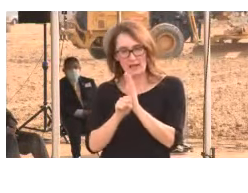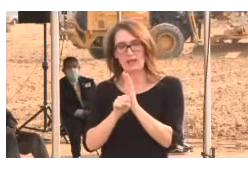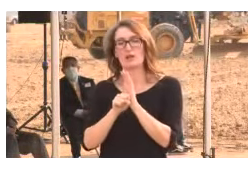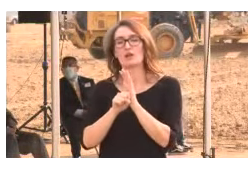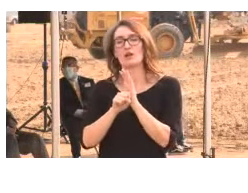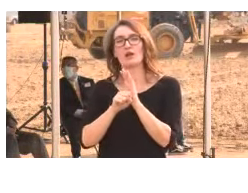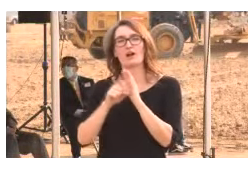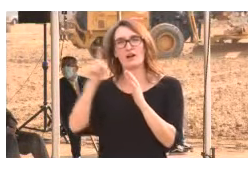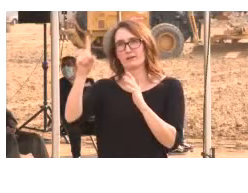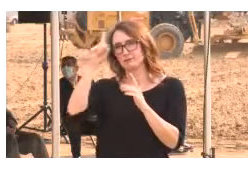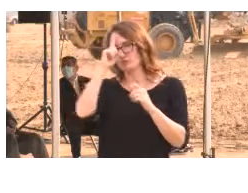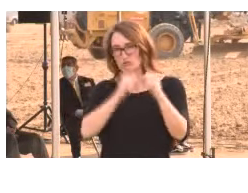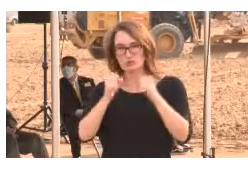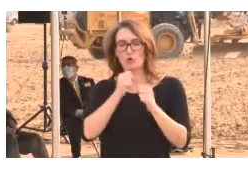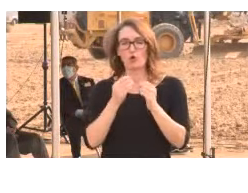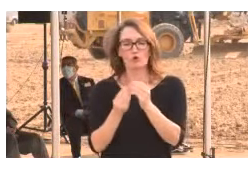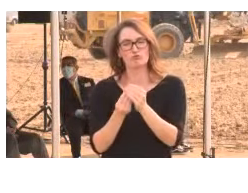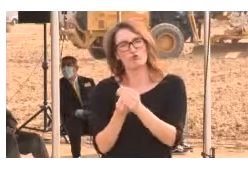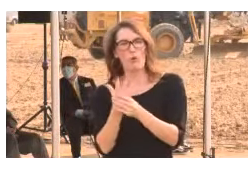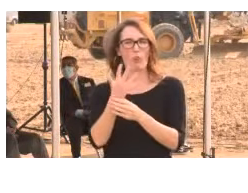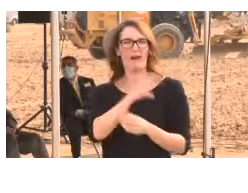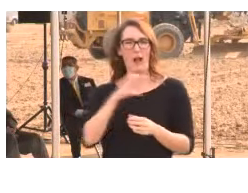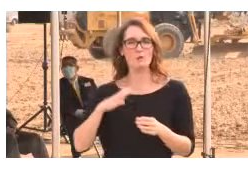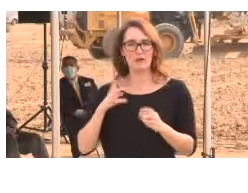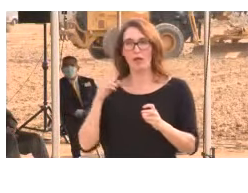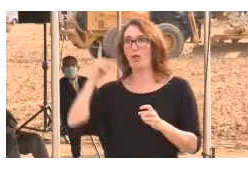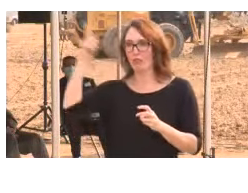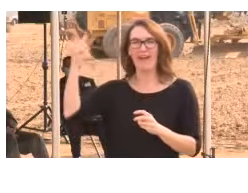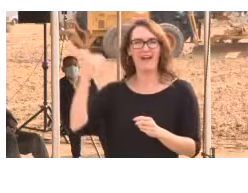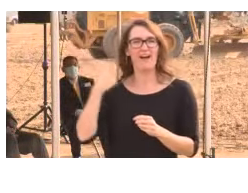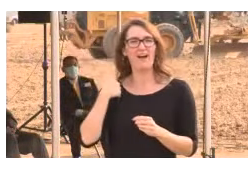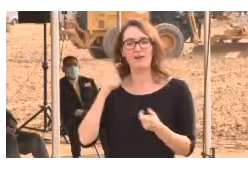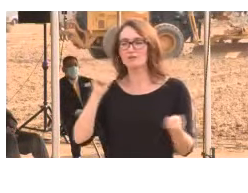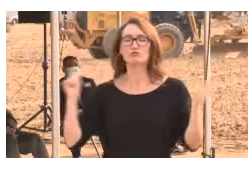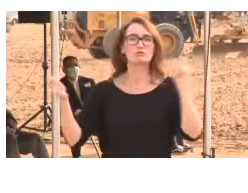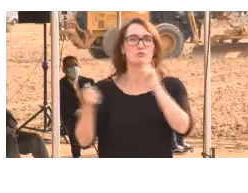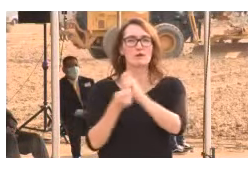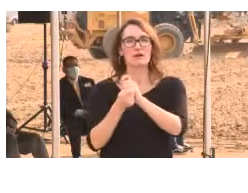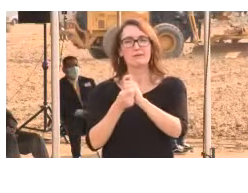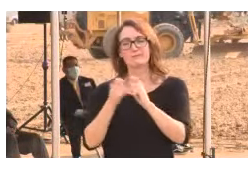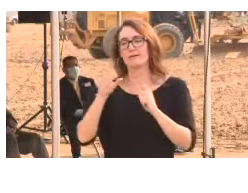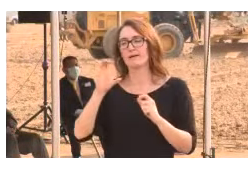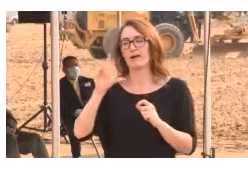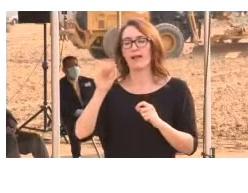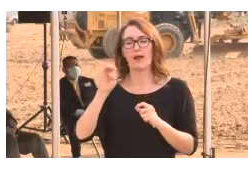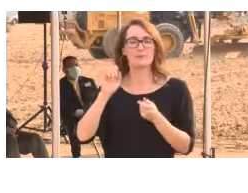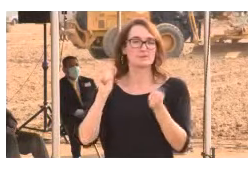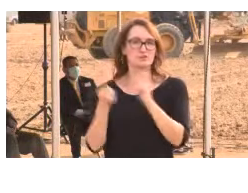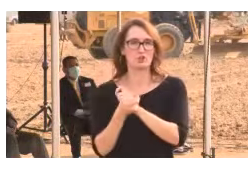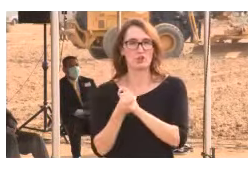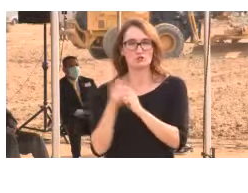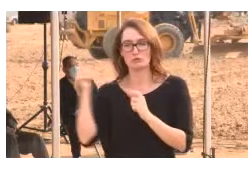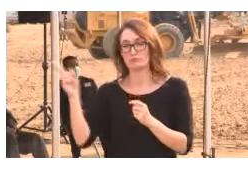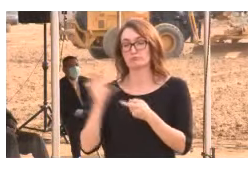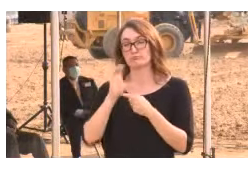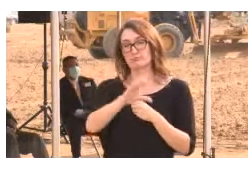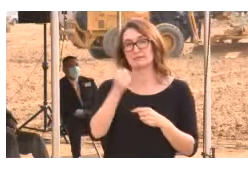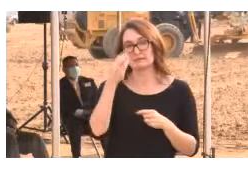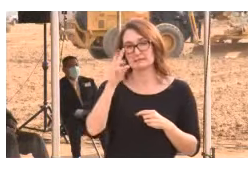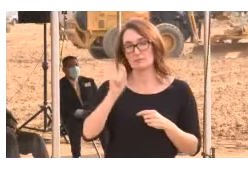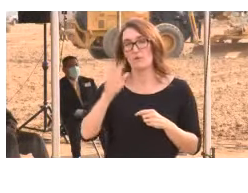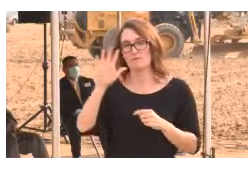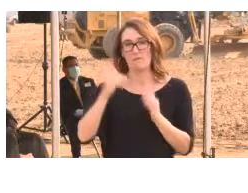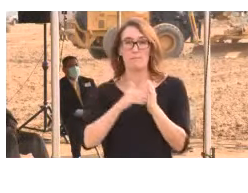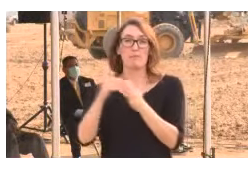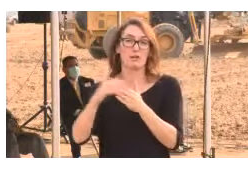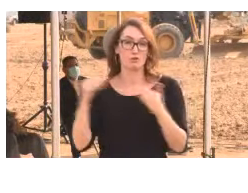State Strategic Growth Council for their efforts through the Transformational Climate Change Community Program that provided $16.5